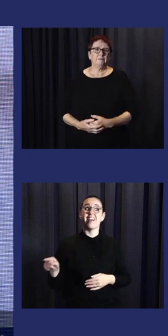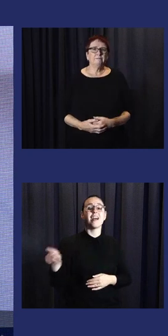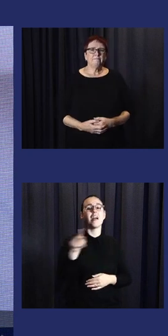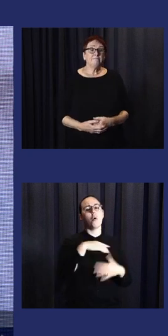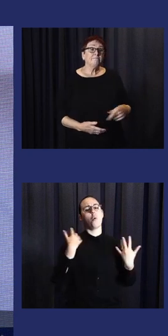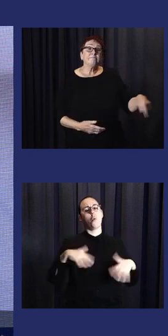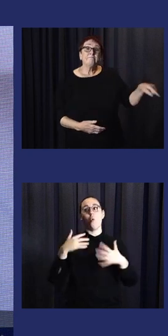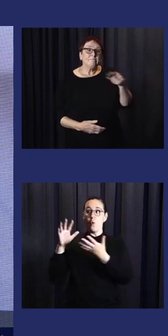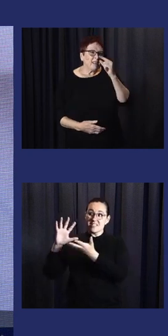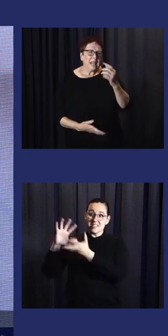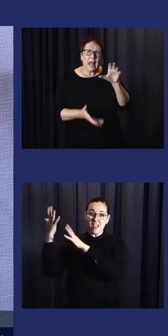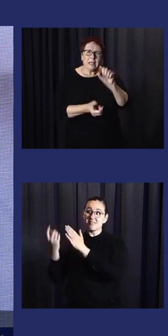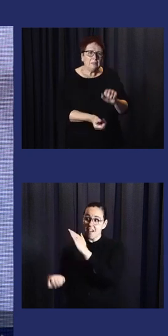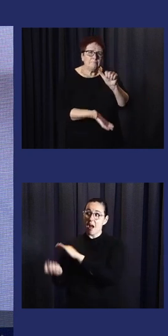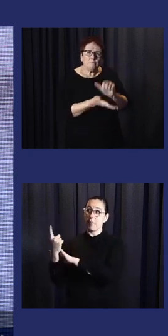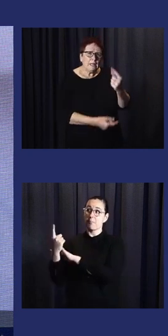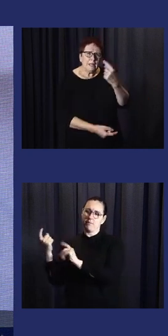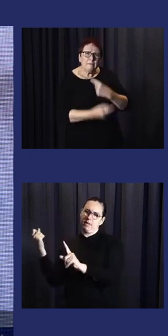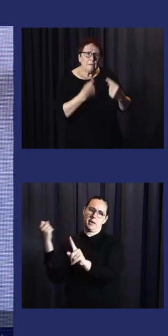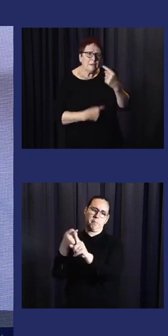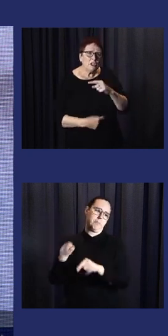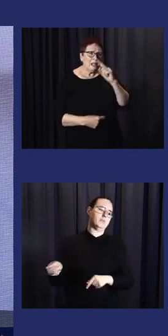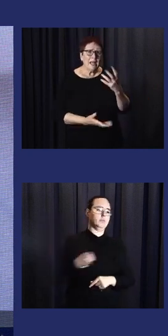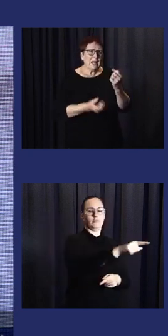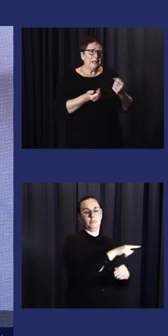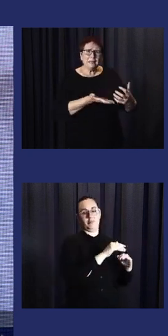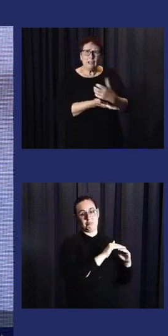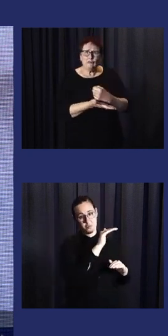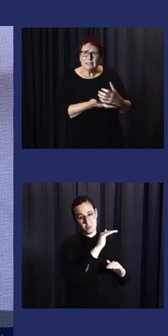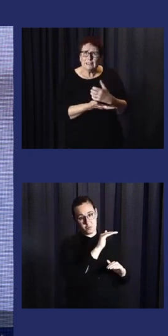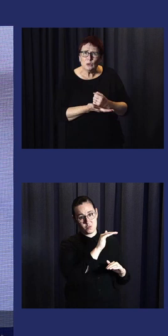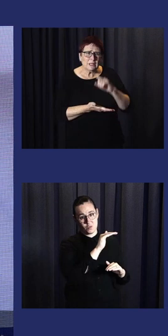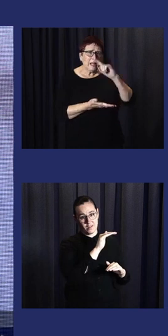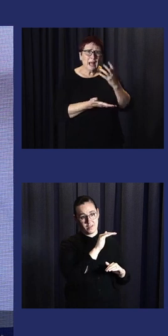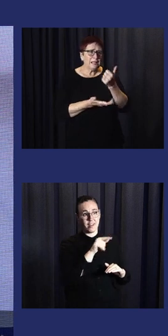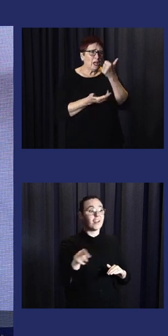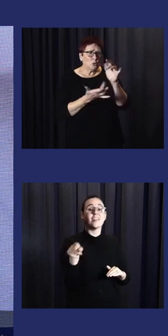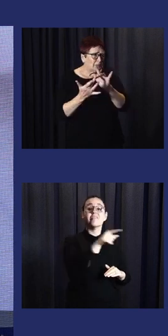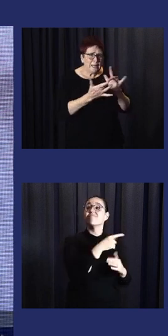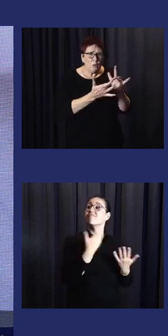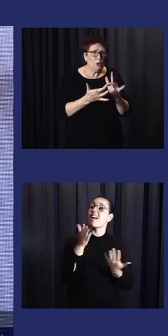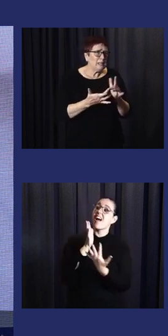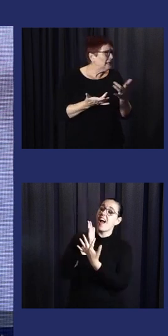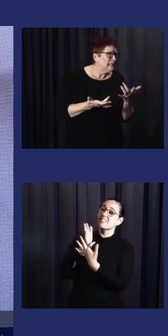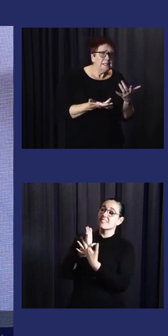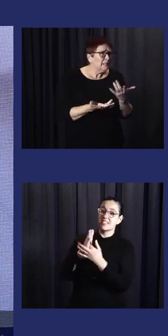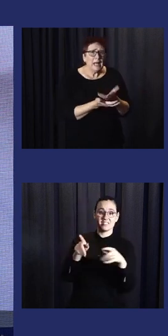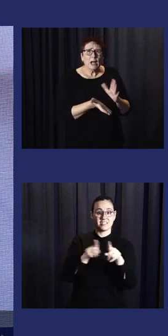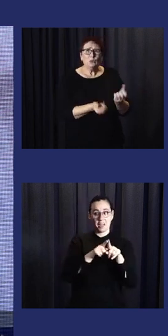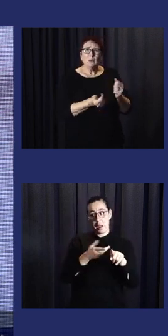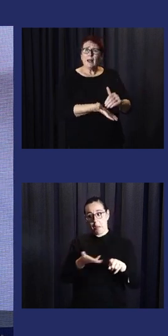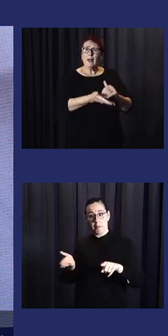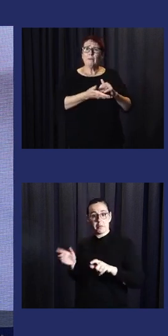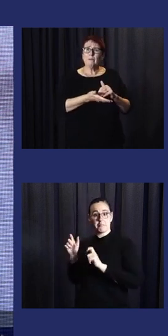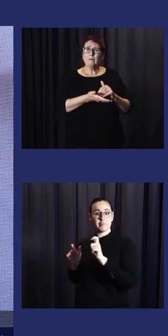have access to the right information, resources, community connections, networks and institutions, which may reduce their